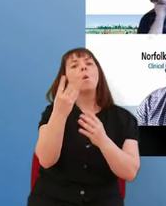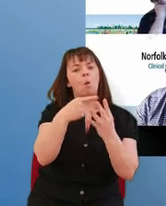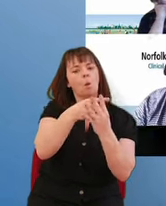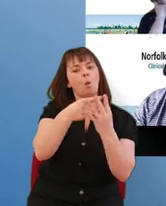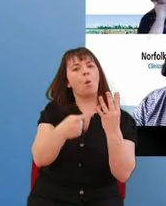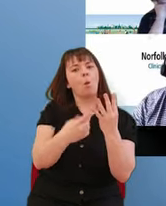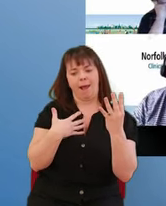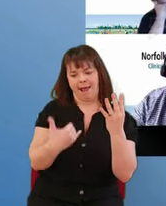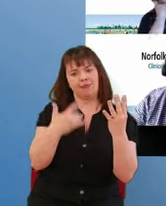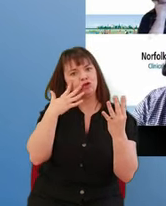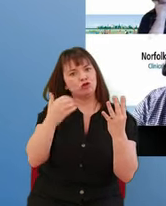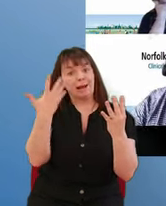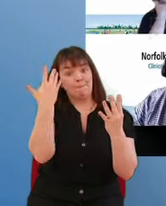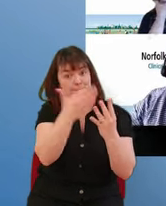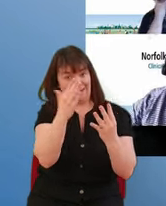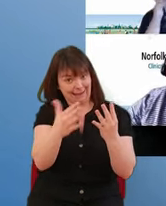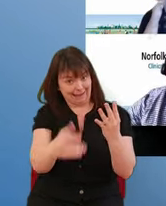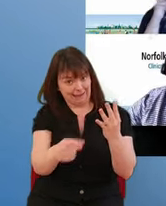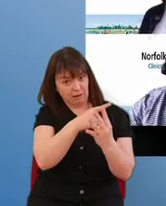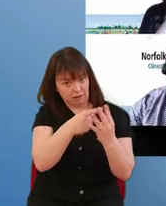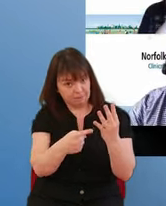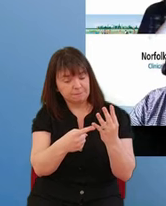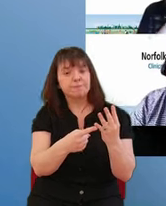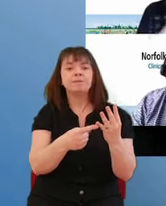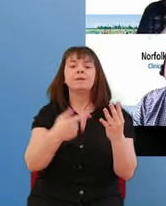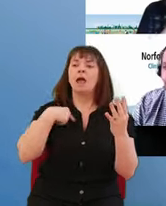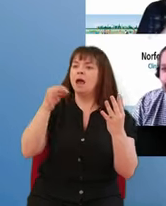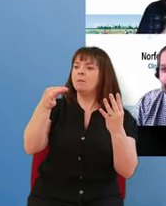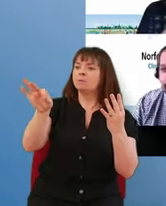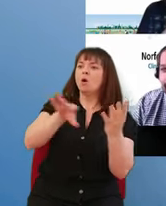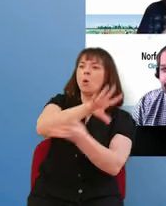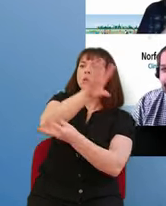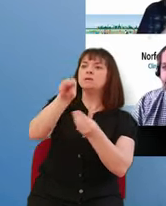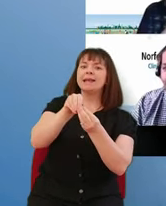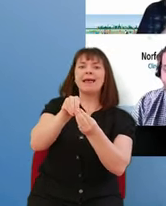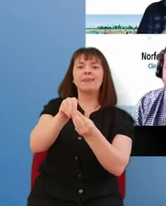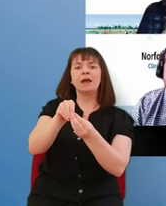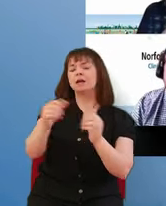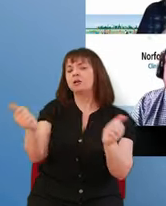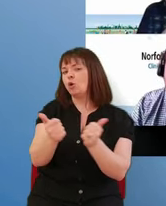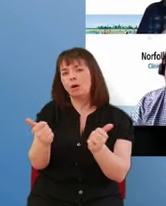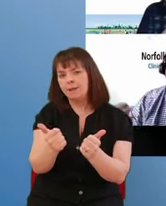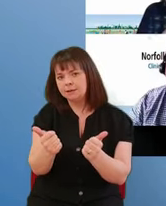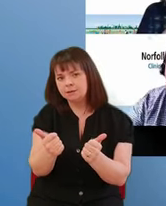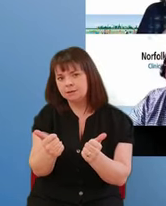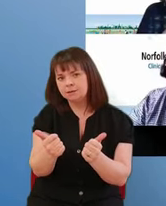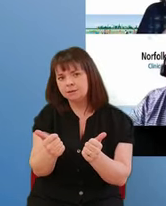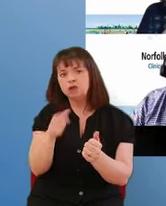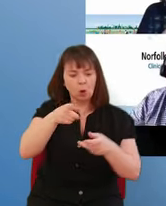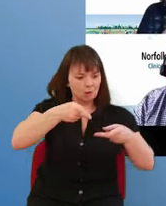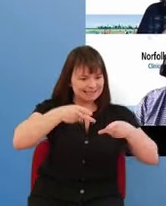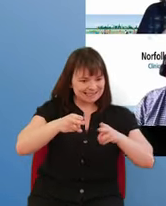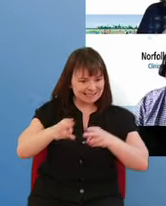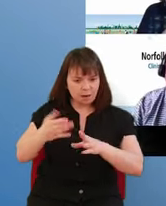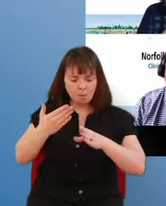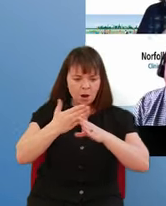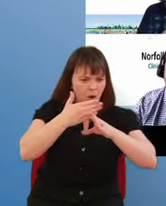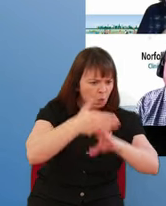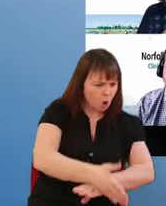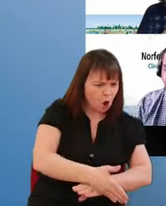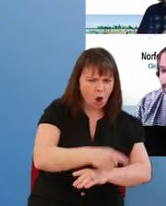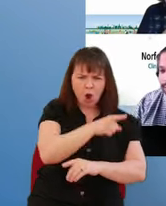2 or 3 health checks that if we do that could achieve completion. Right now, it depends on the practices individually pulling those reports.